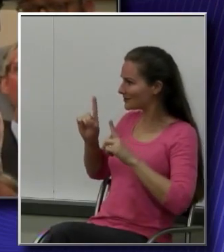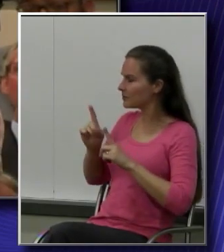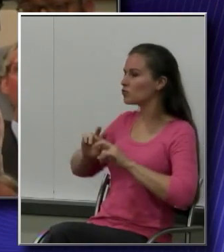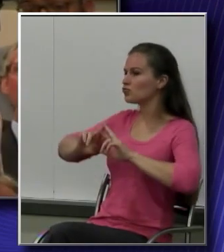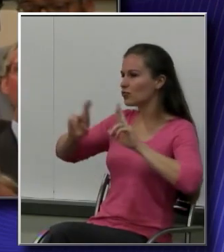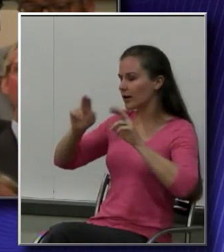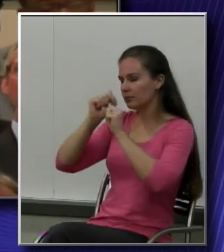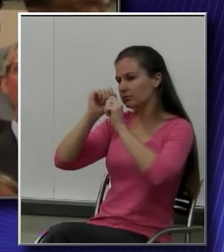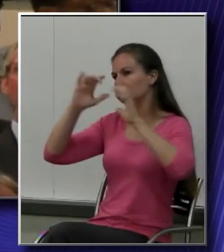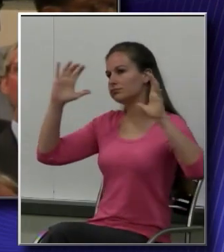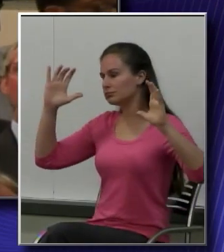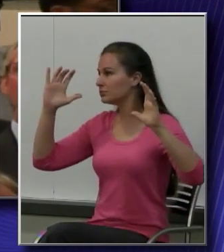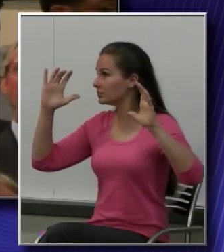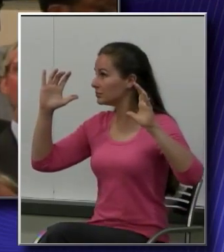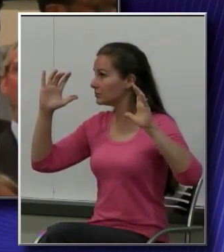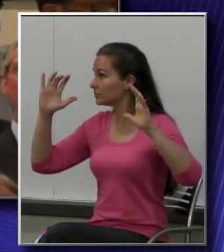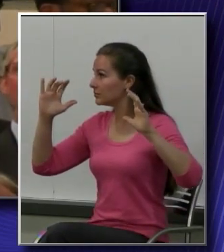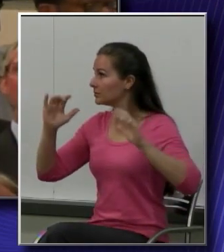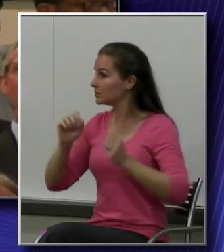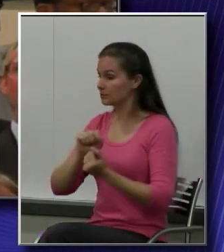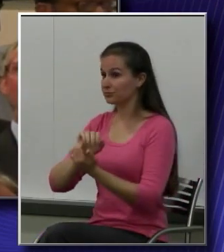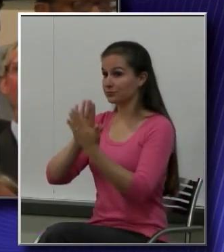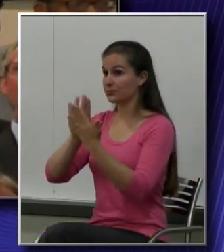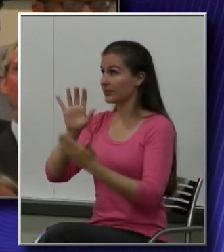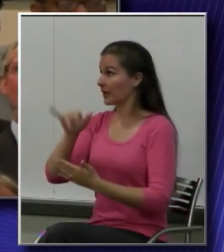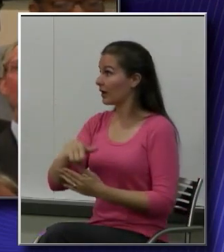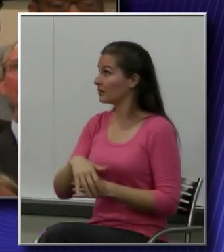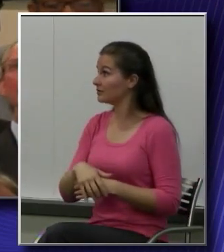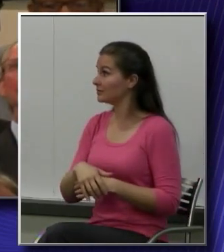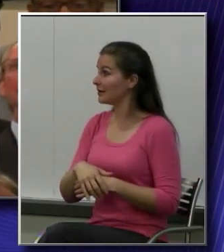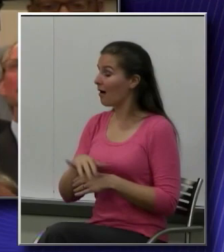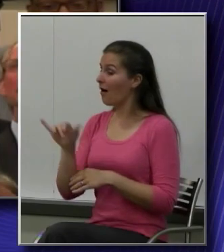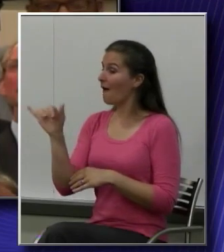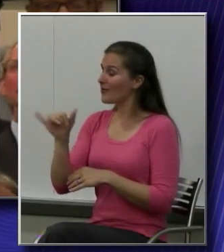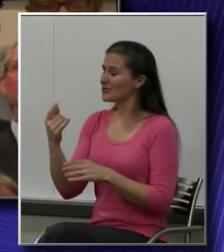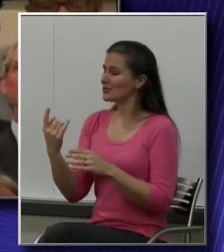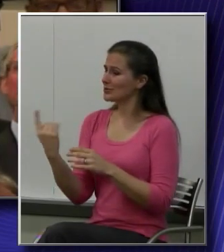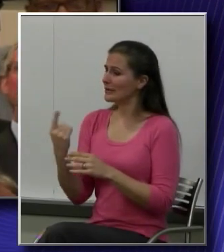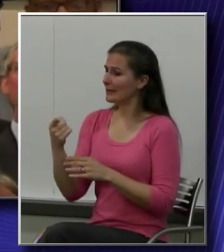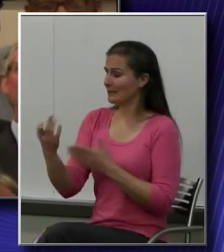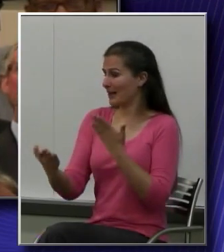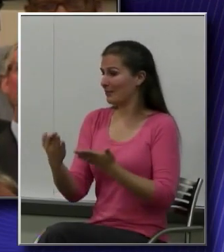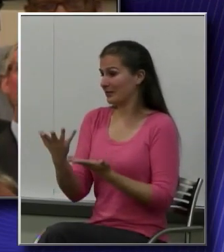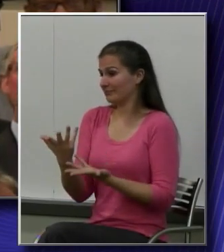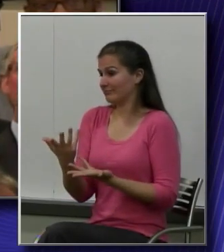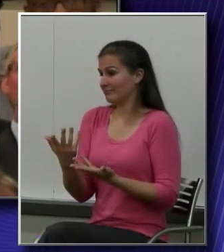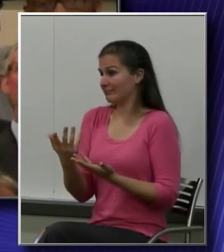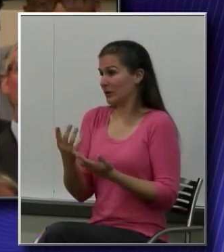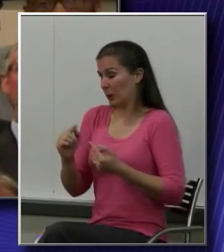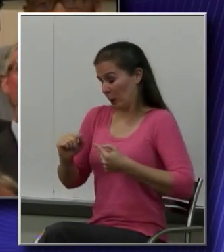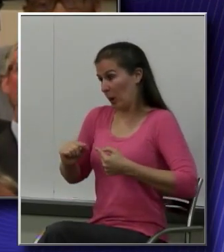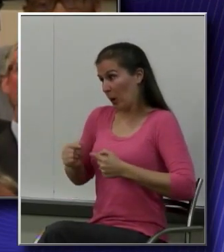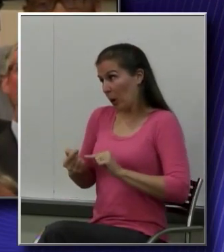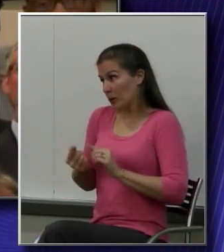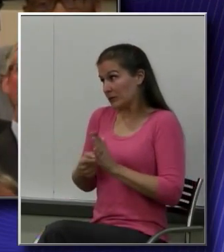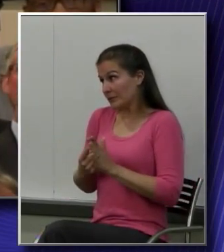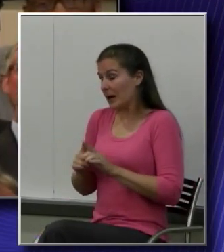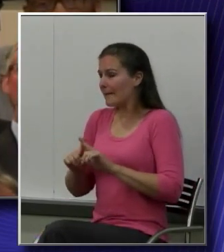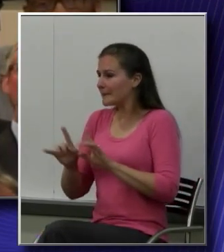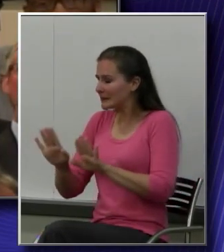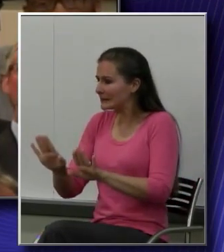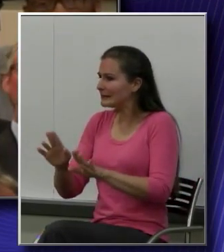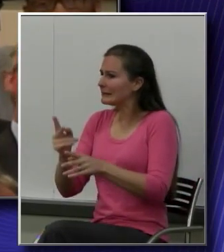And then, even though it's very painful, someone who can gently but very